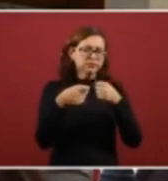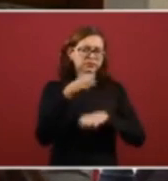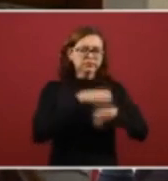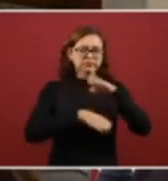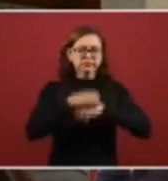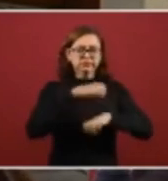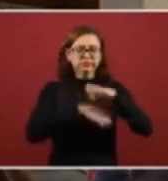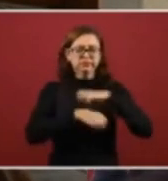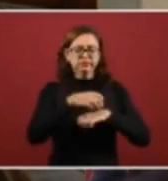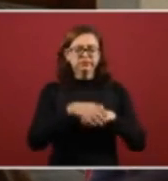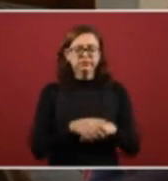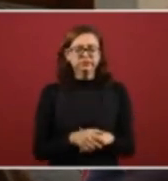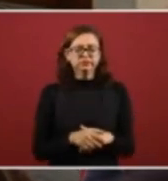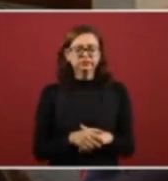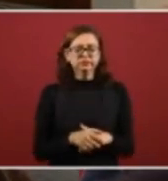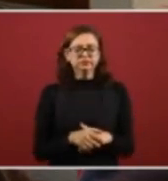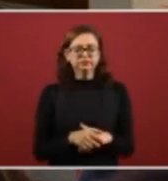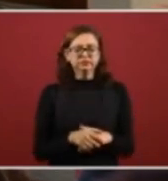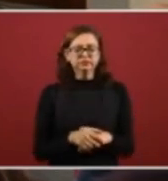say